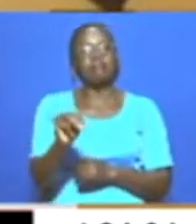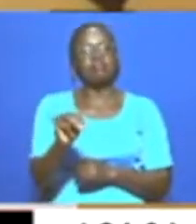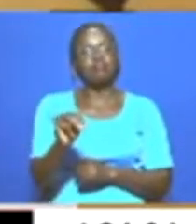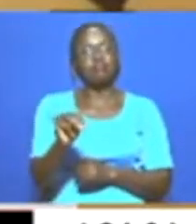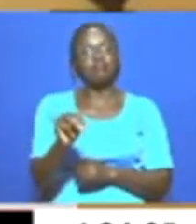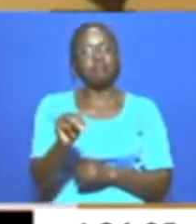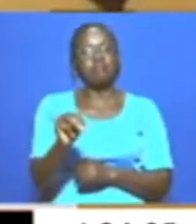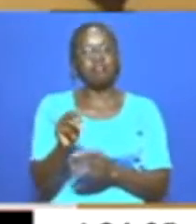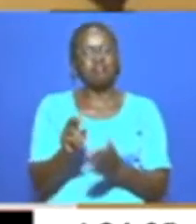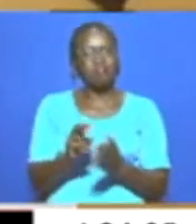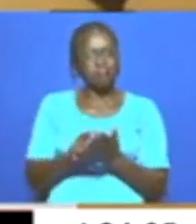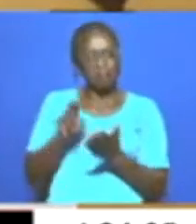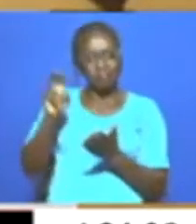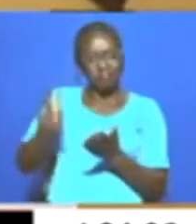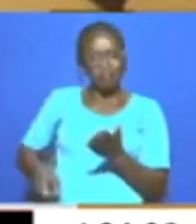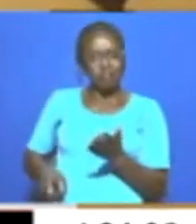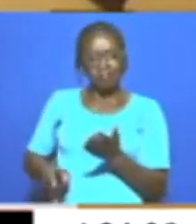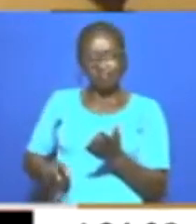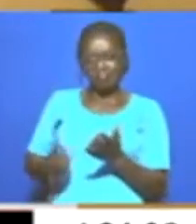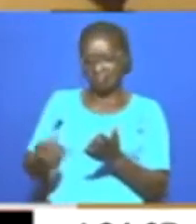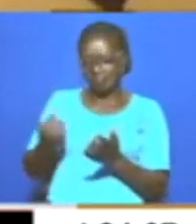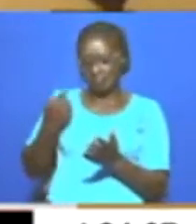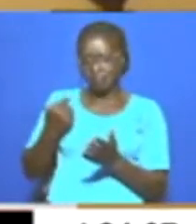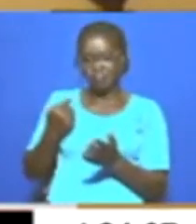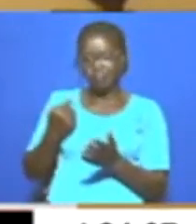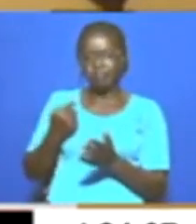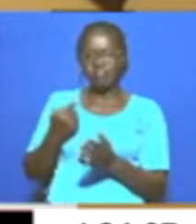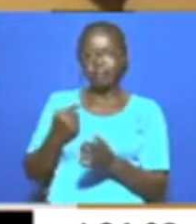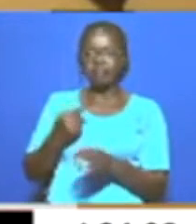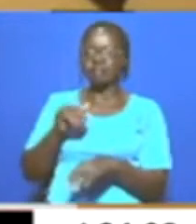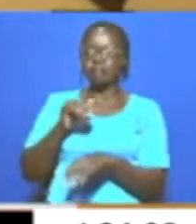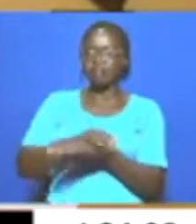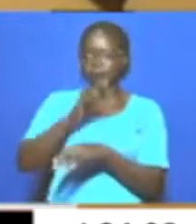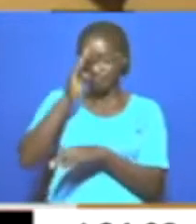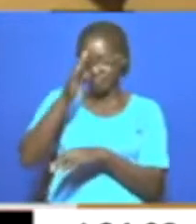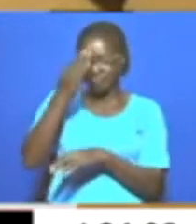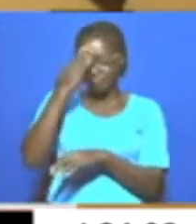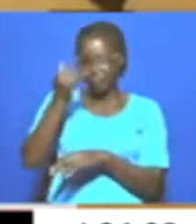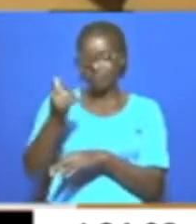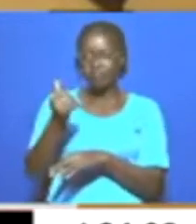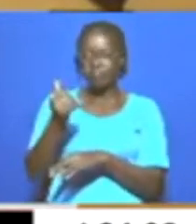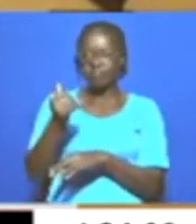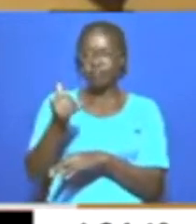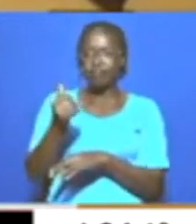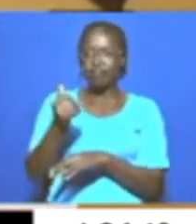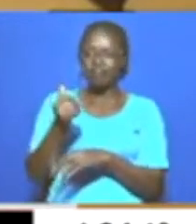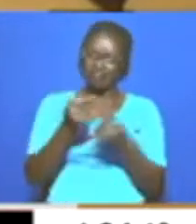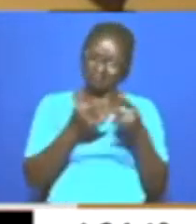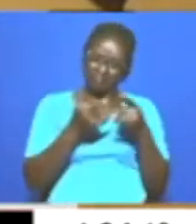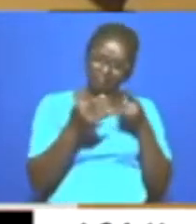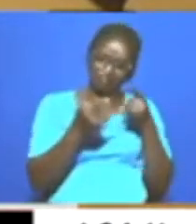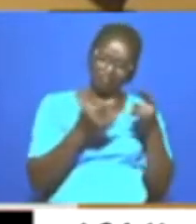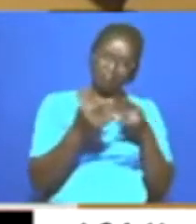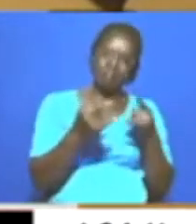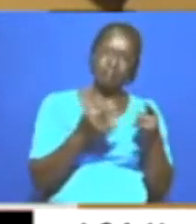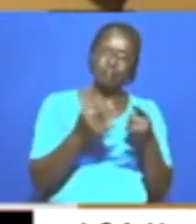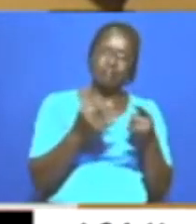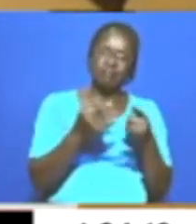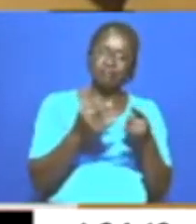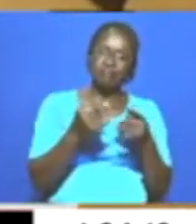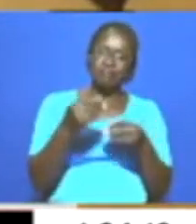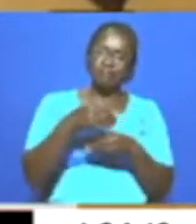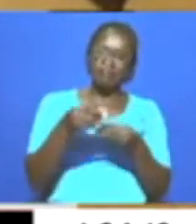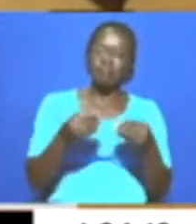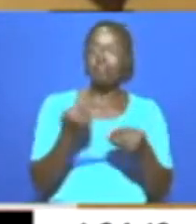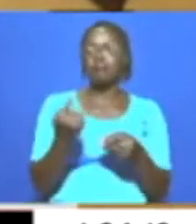Nilitoka jana kwa uzuri. Kwa sababu hakuna haja ya kupigana kwa sababu nataka tiketi moja